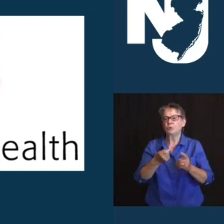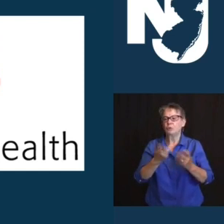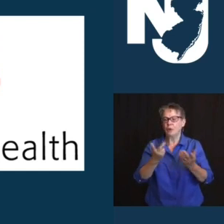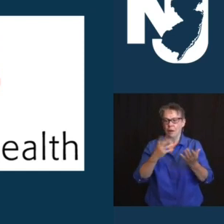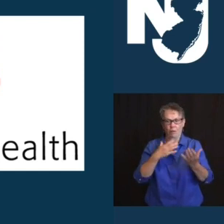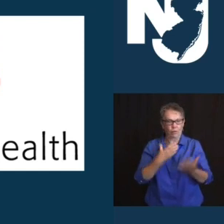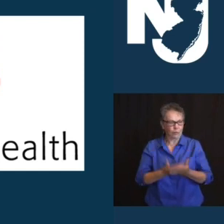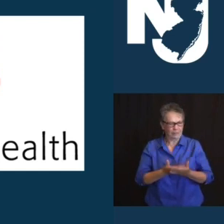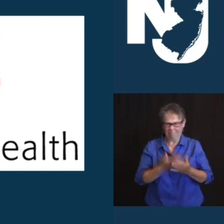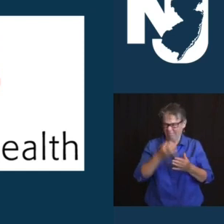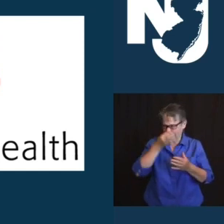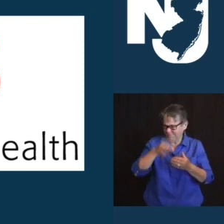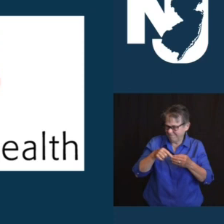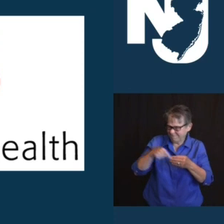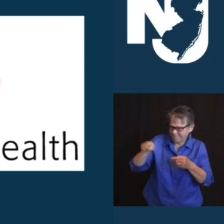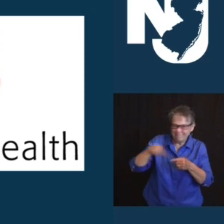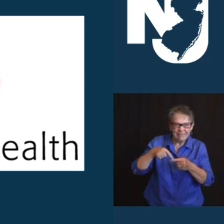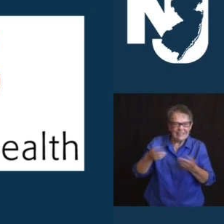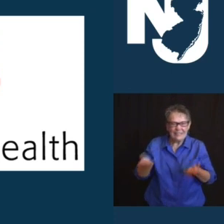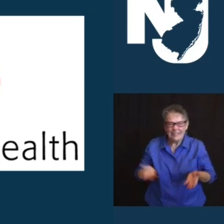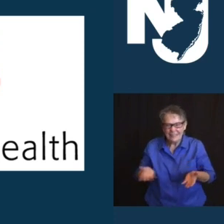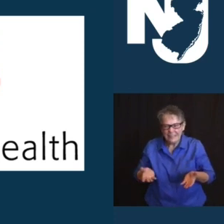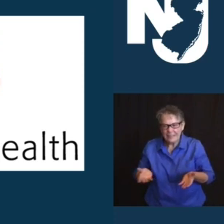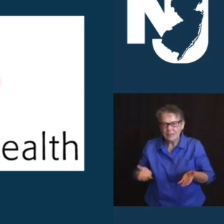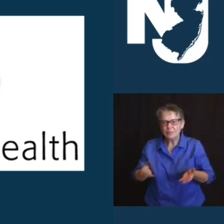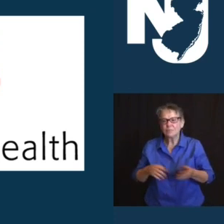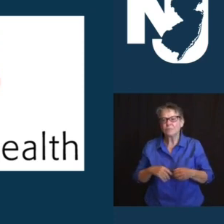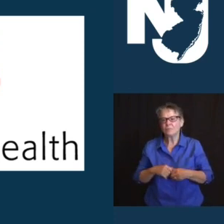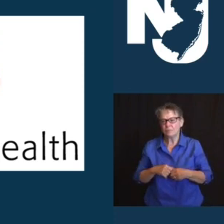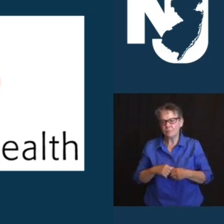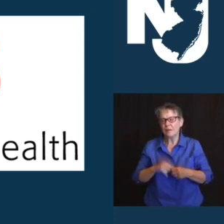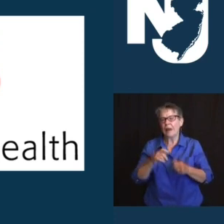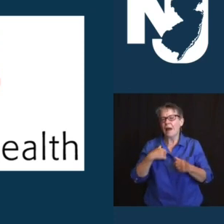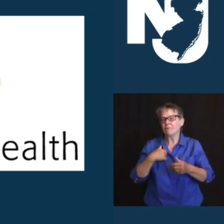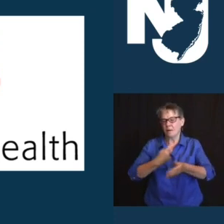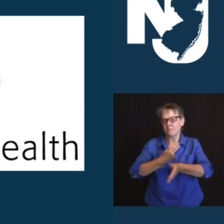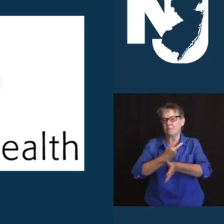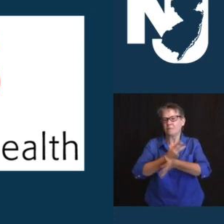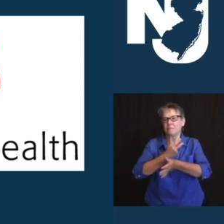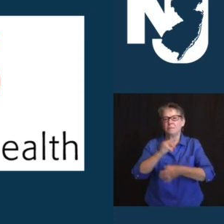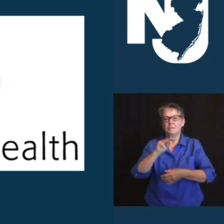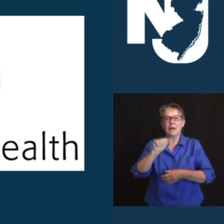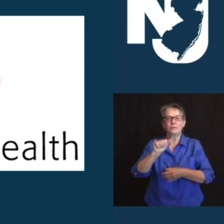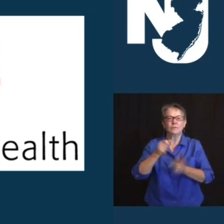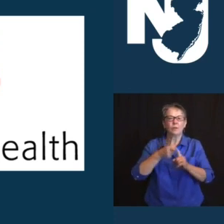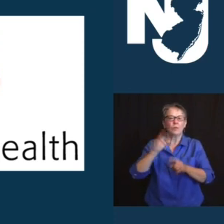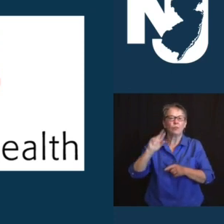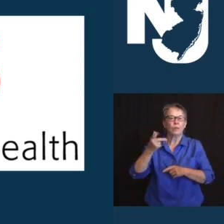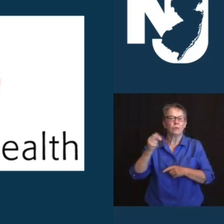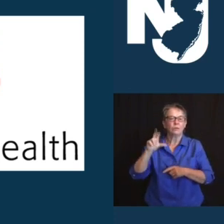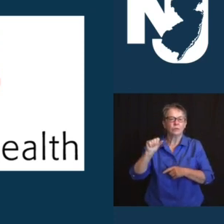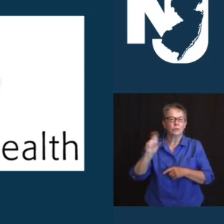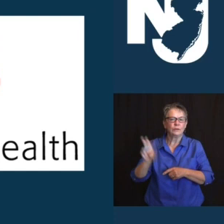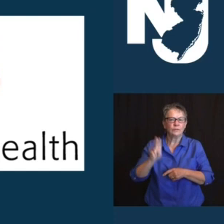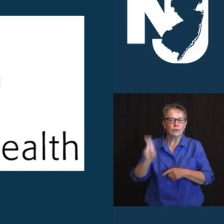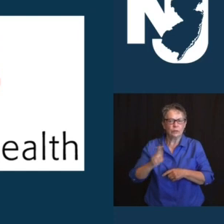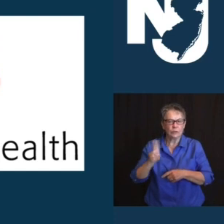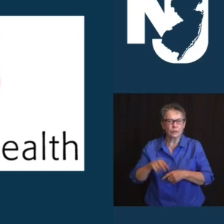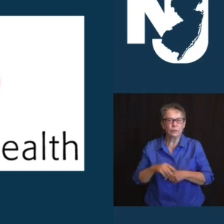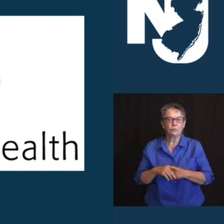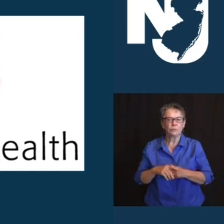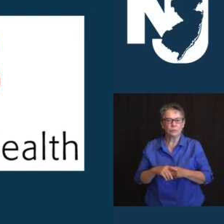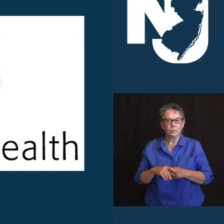from Rutgers School of Public Health, where she was, by the way, the student government president. She has also served in the U.S.